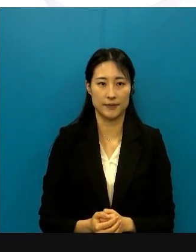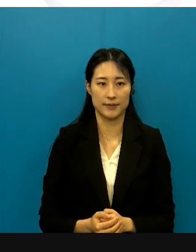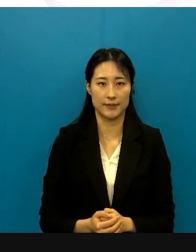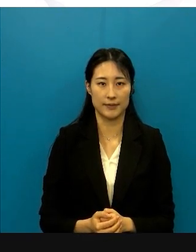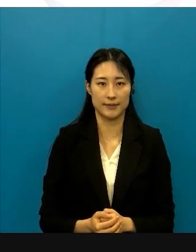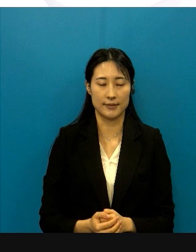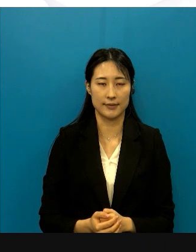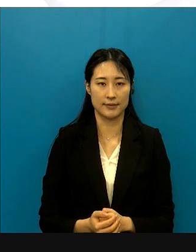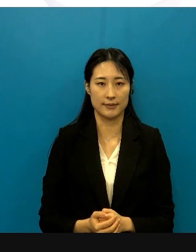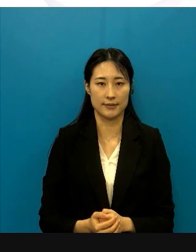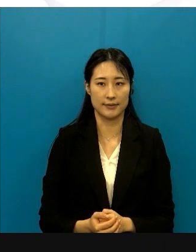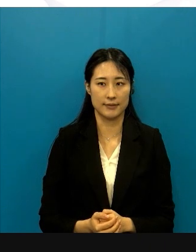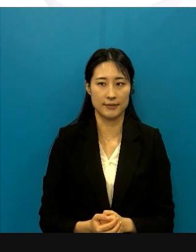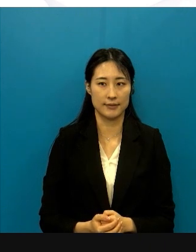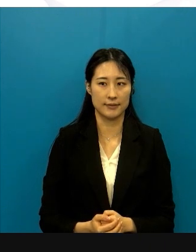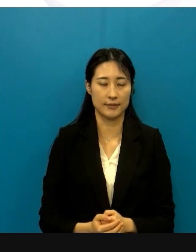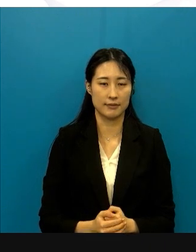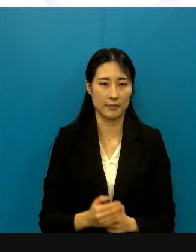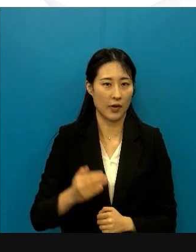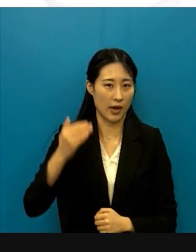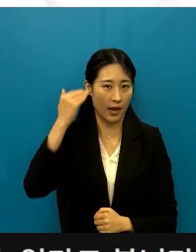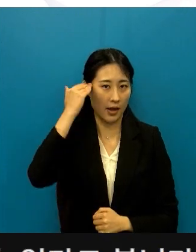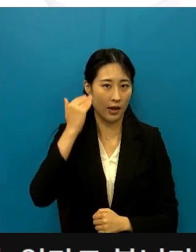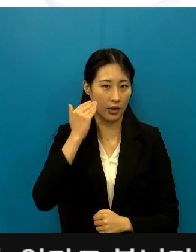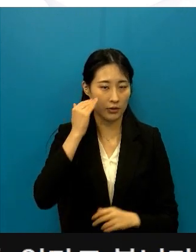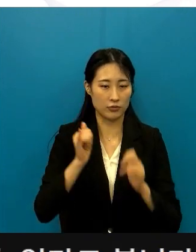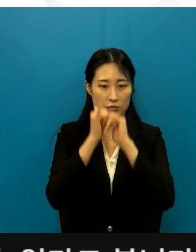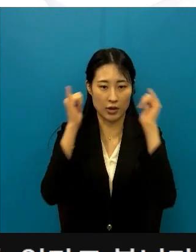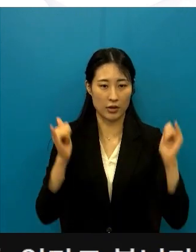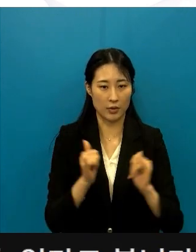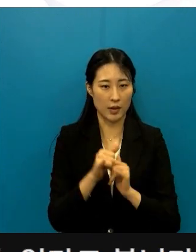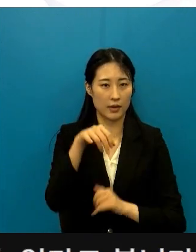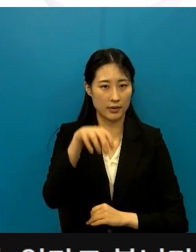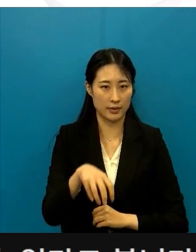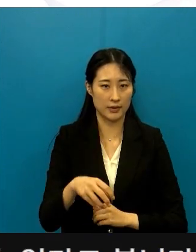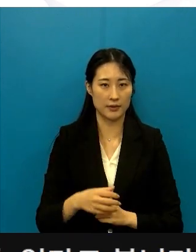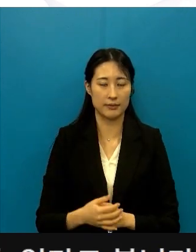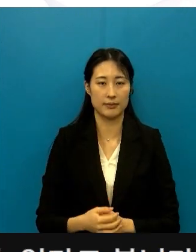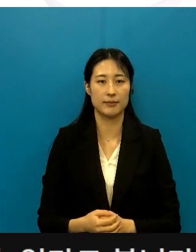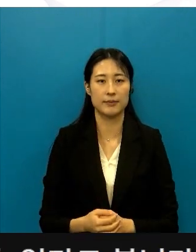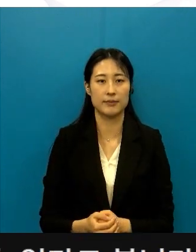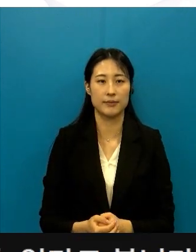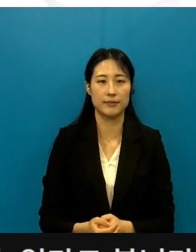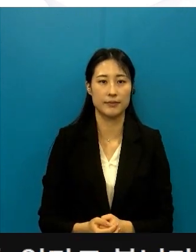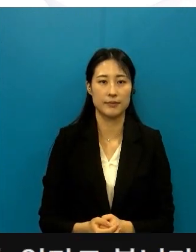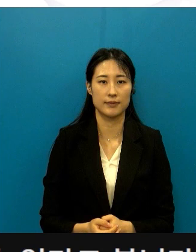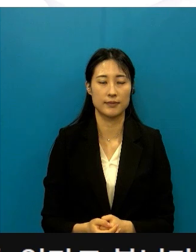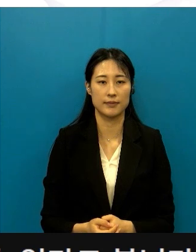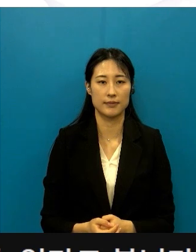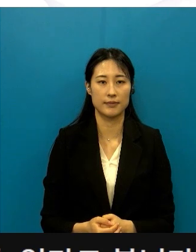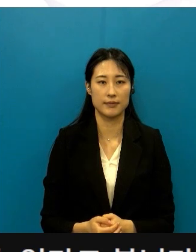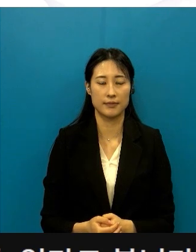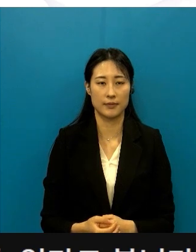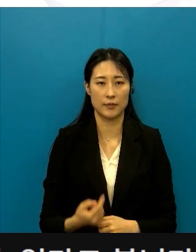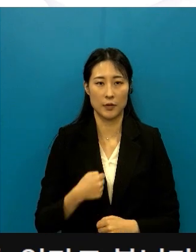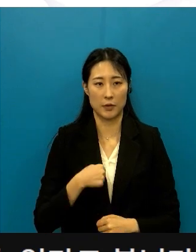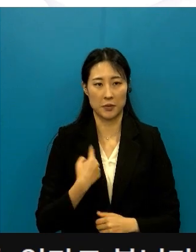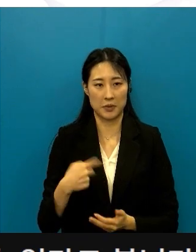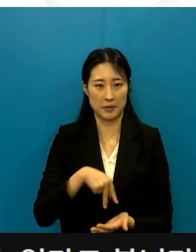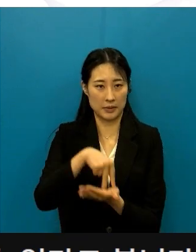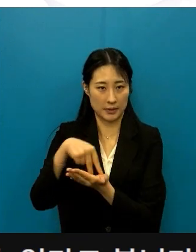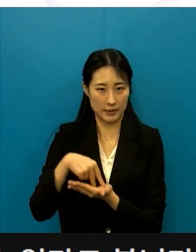lonely death in one-person family household, whether rich or